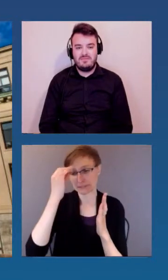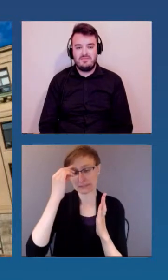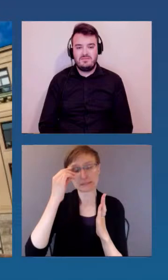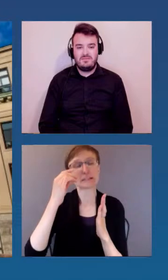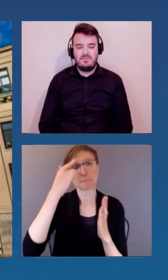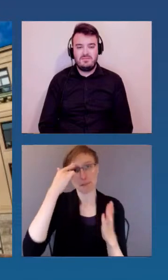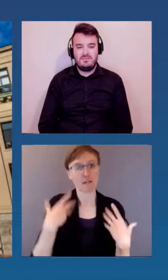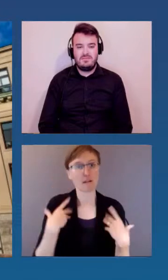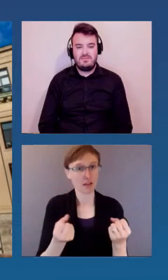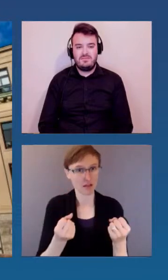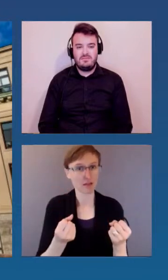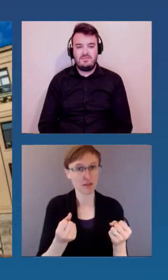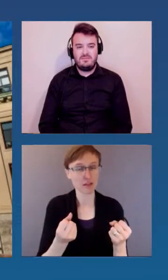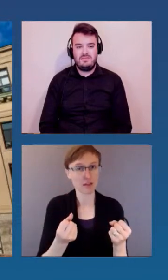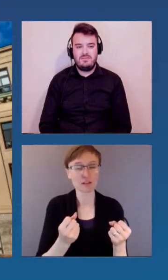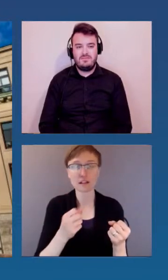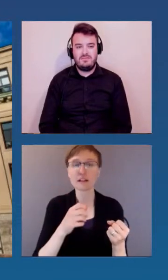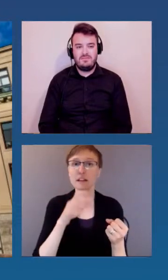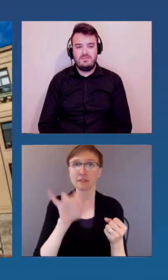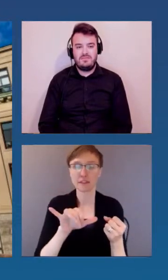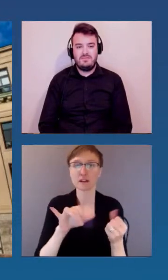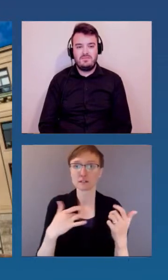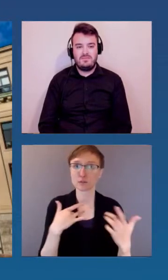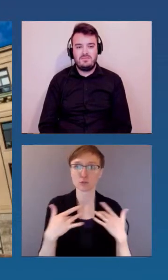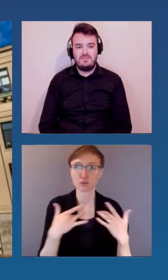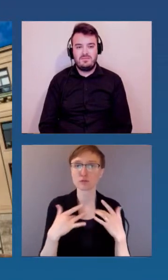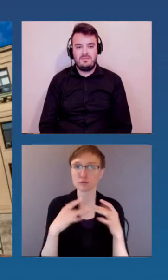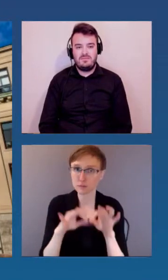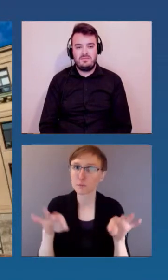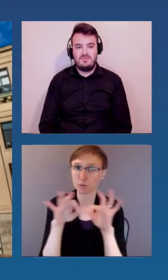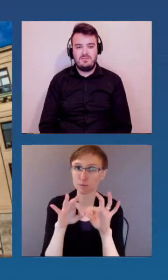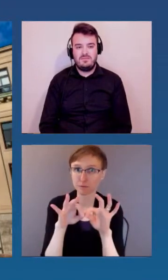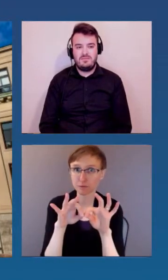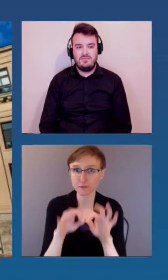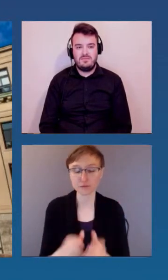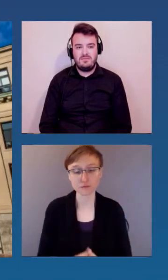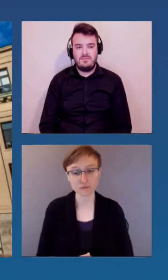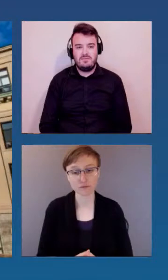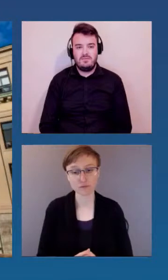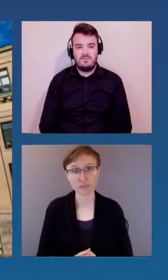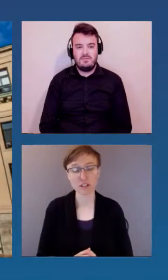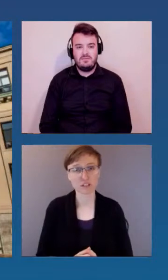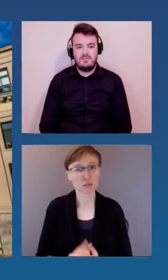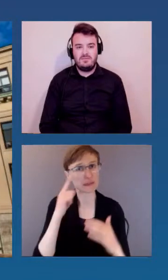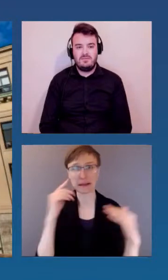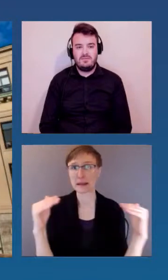students to behave responsibly, both within and outside of campus.